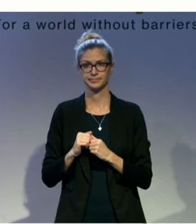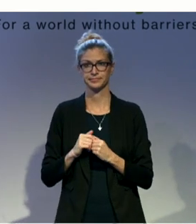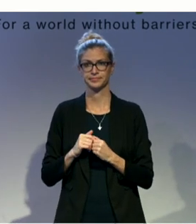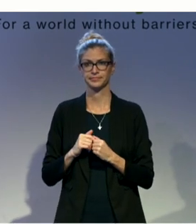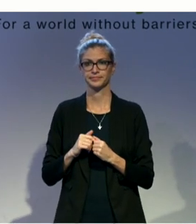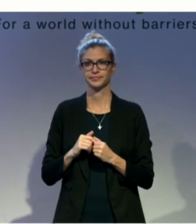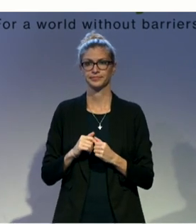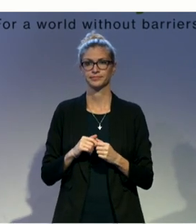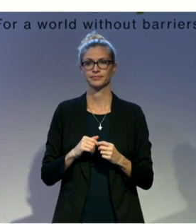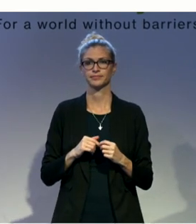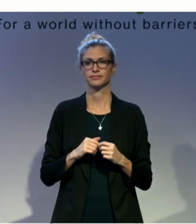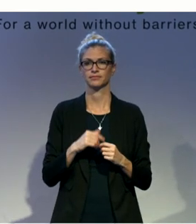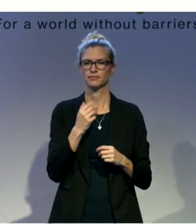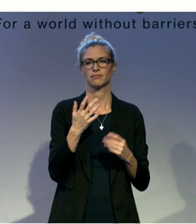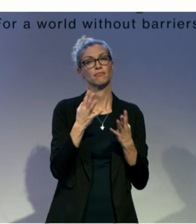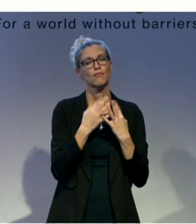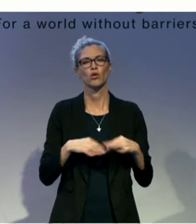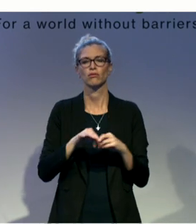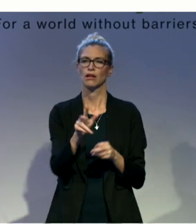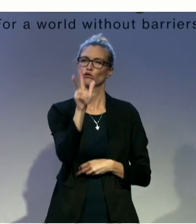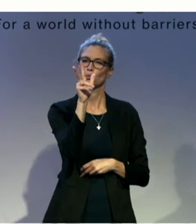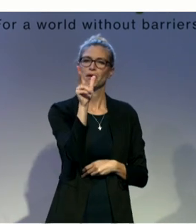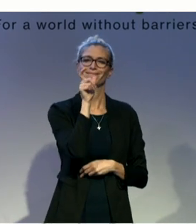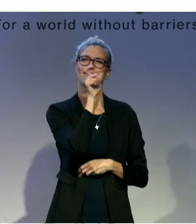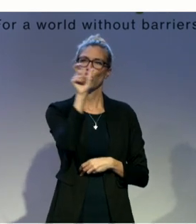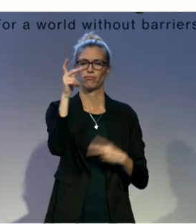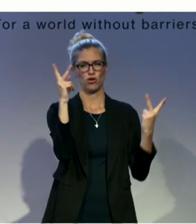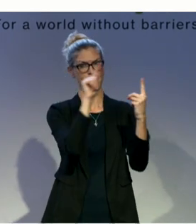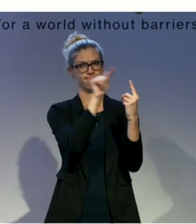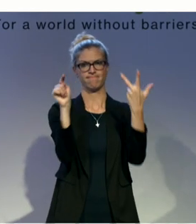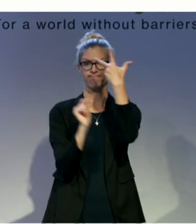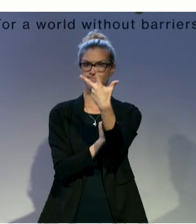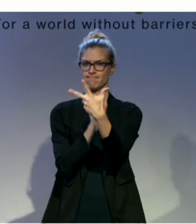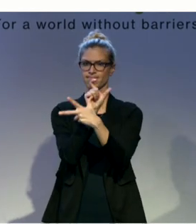you're representing. I would say those words would be reliability,